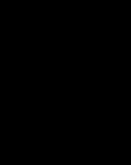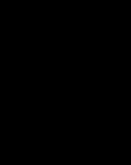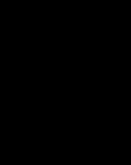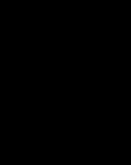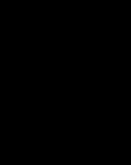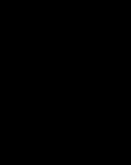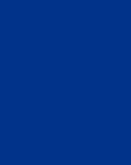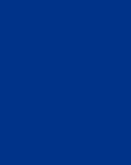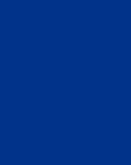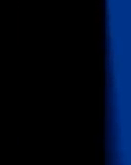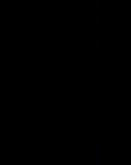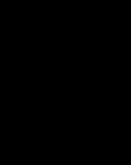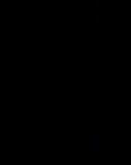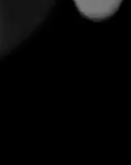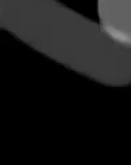Soul Educator.